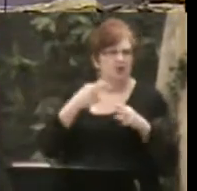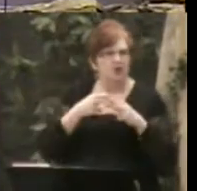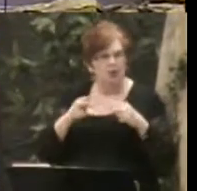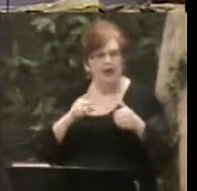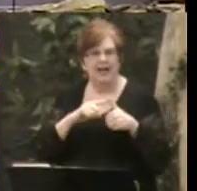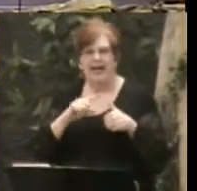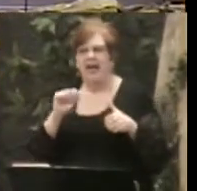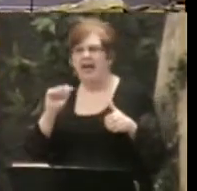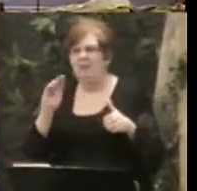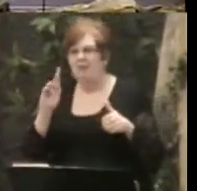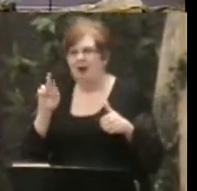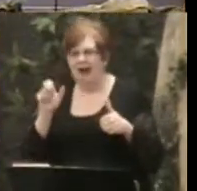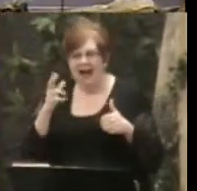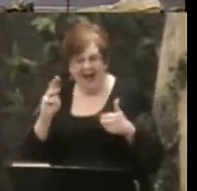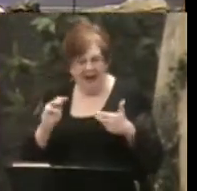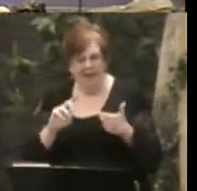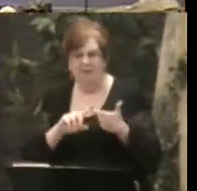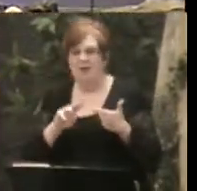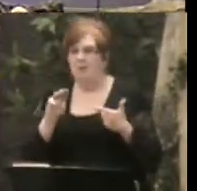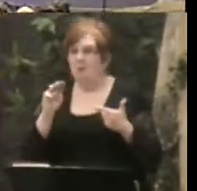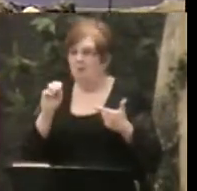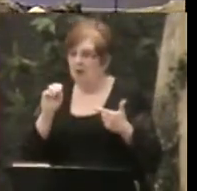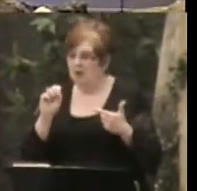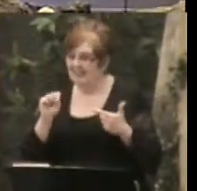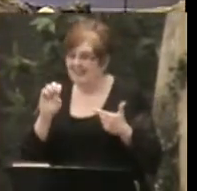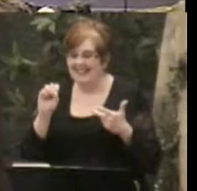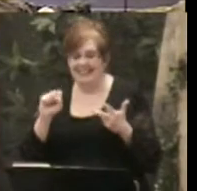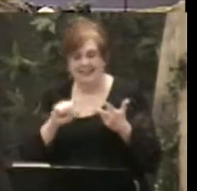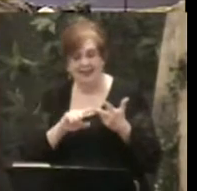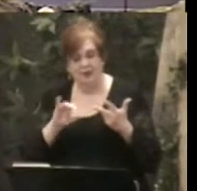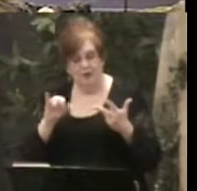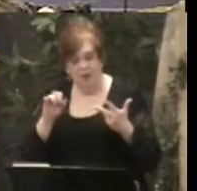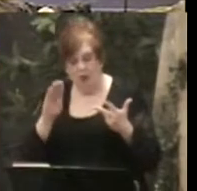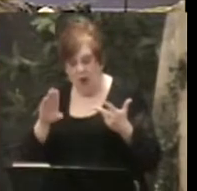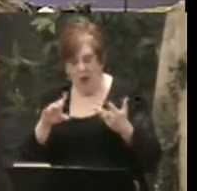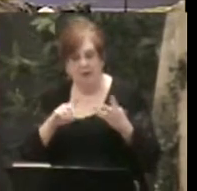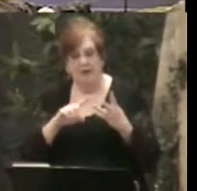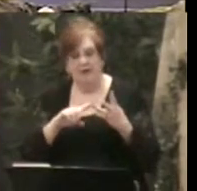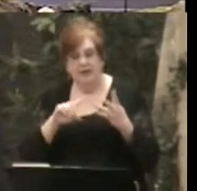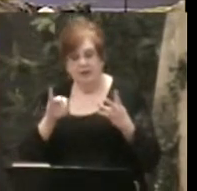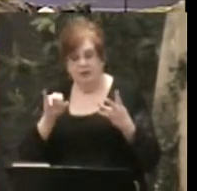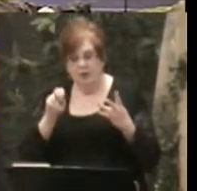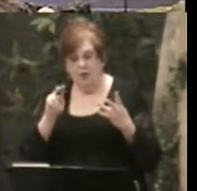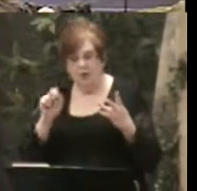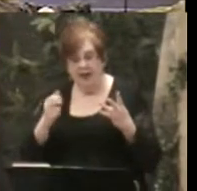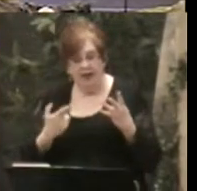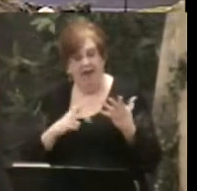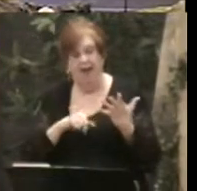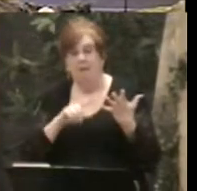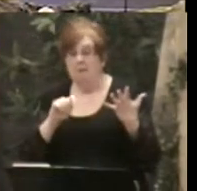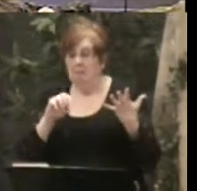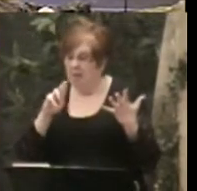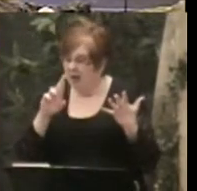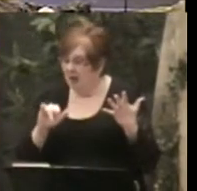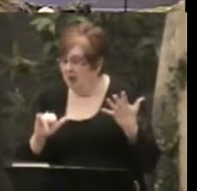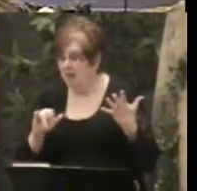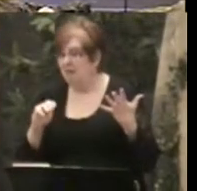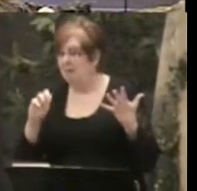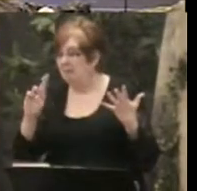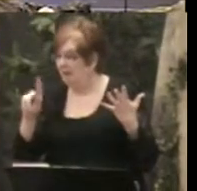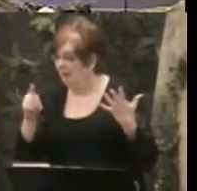Abraham, Moses, Job, Jonah, Mary, Martha, the